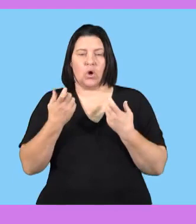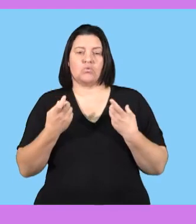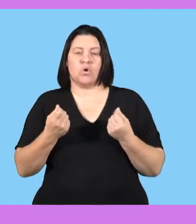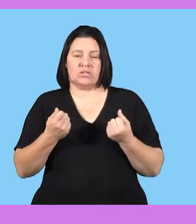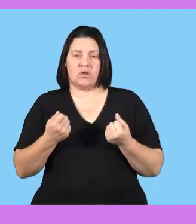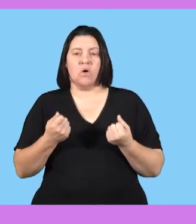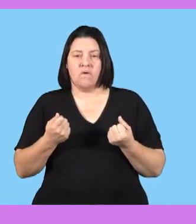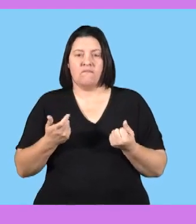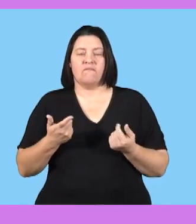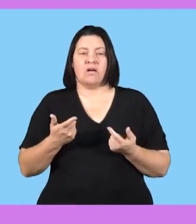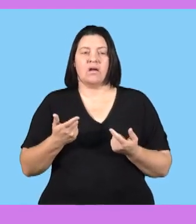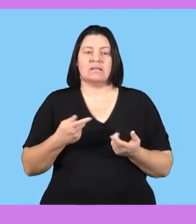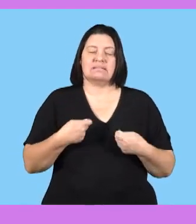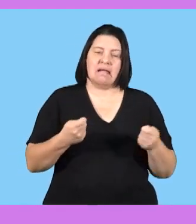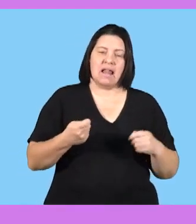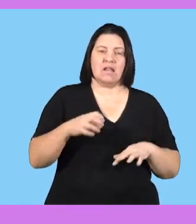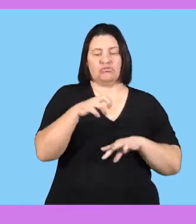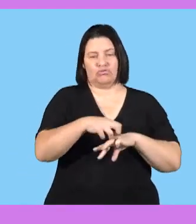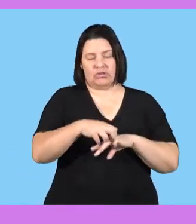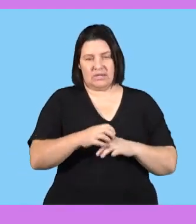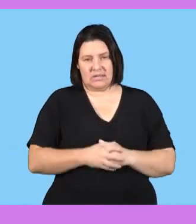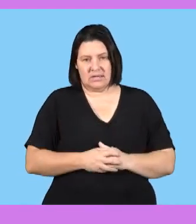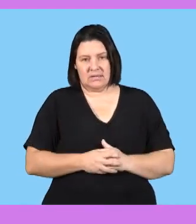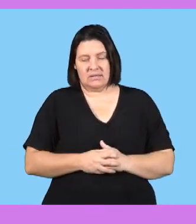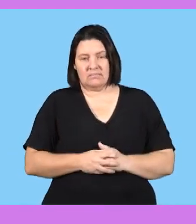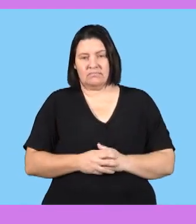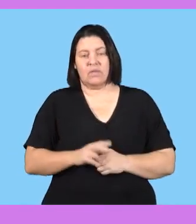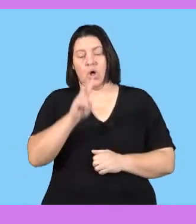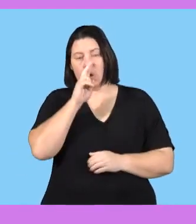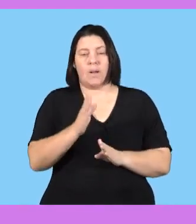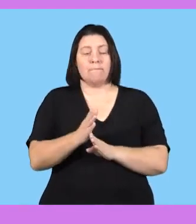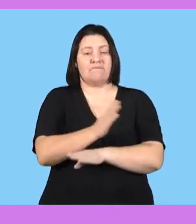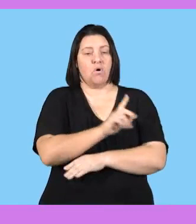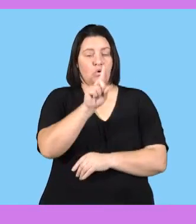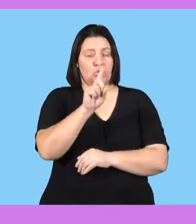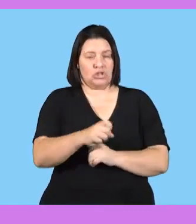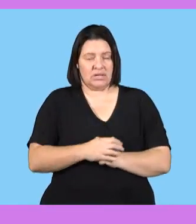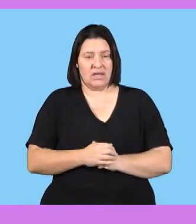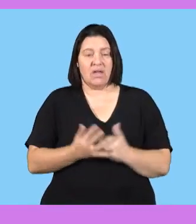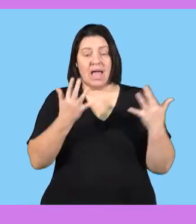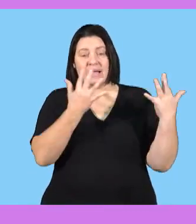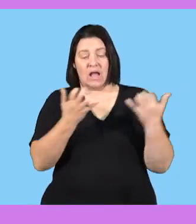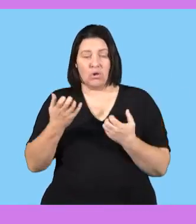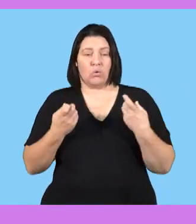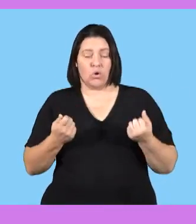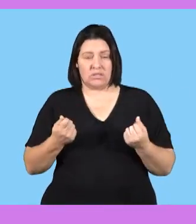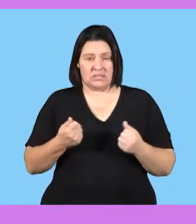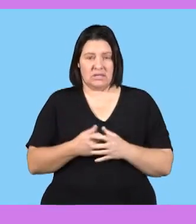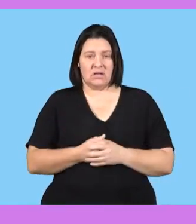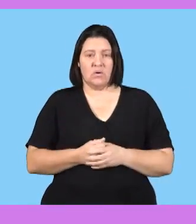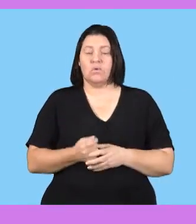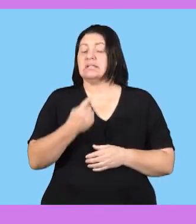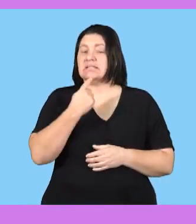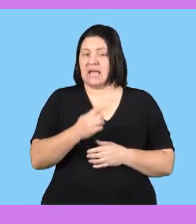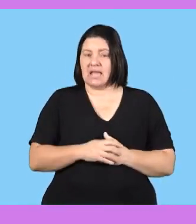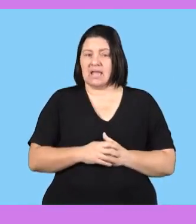calculate the cost of selling the jewelry. So looking at the previous question, when we calculate the